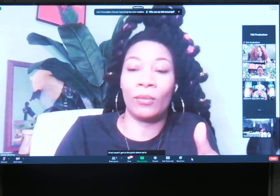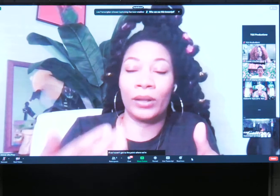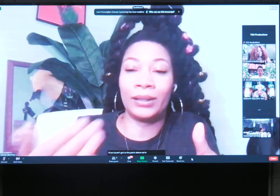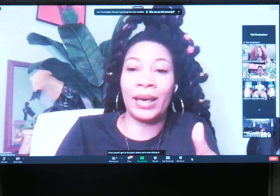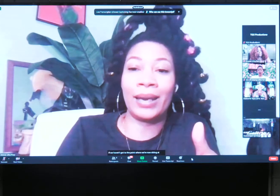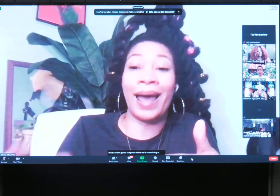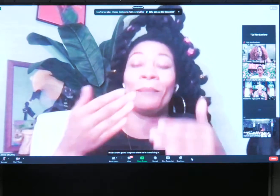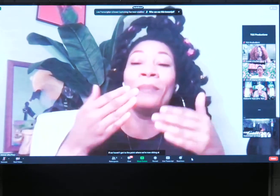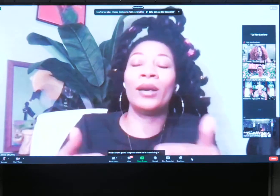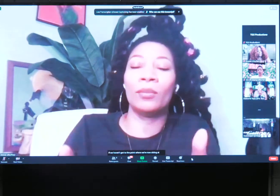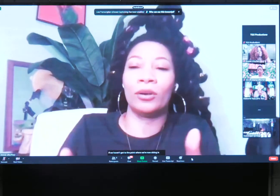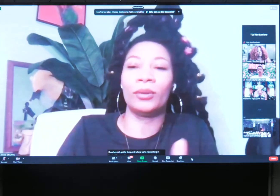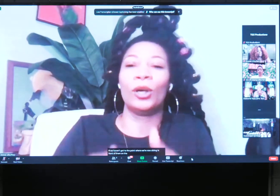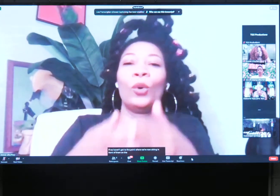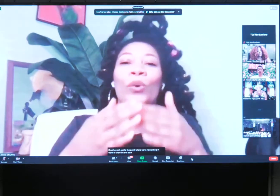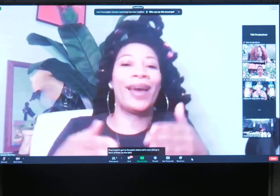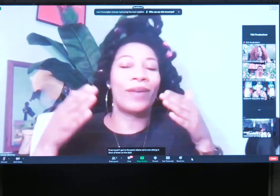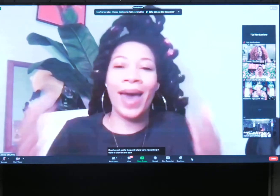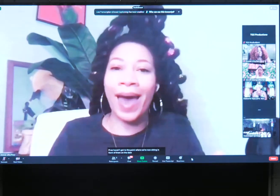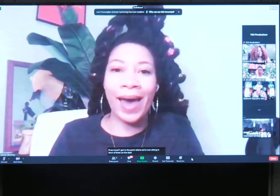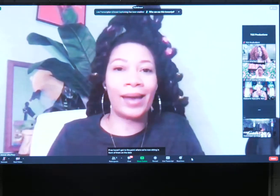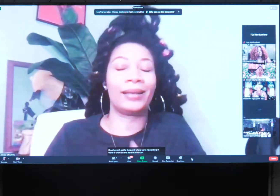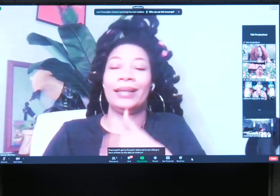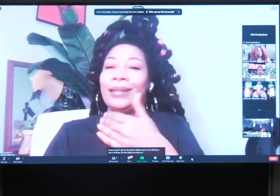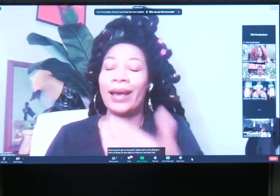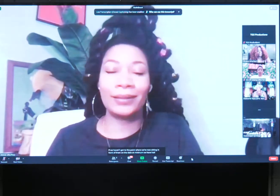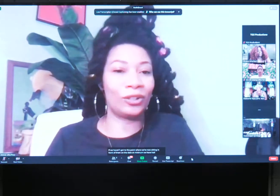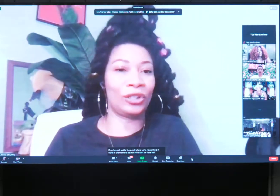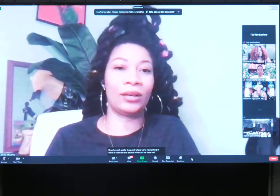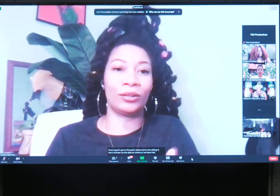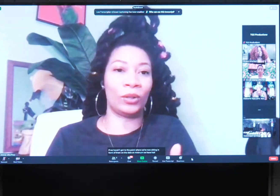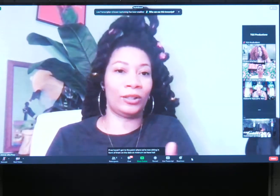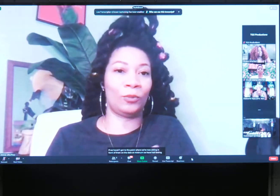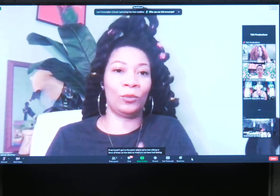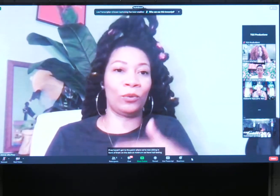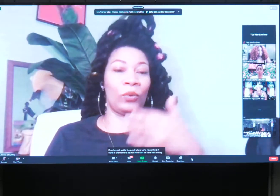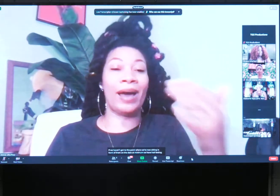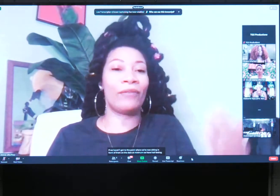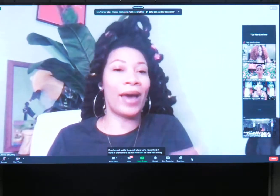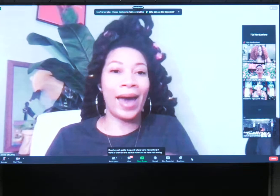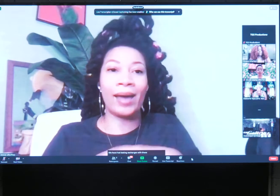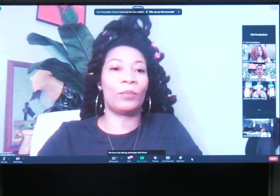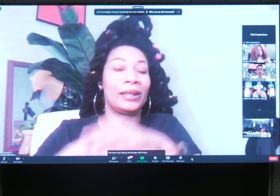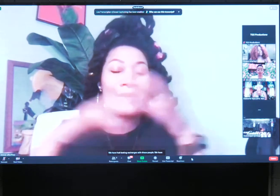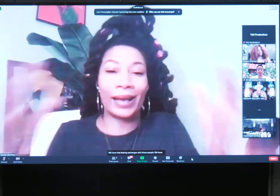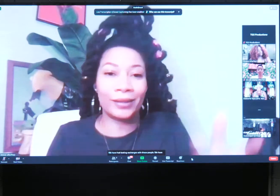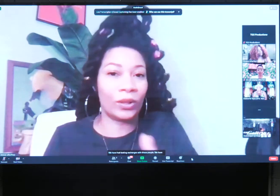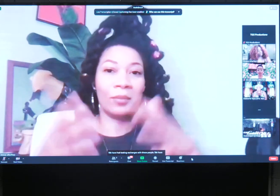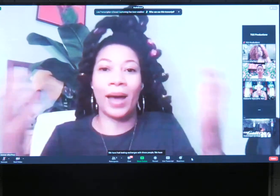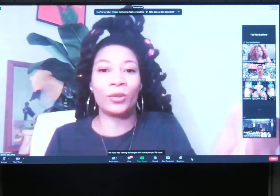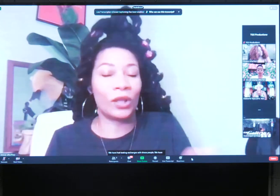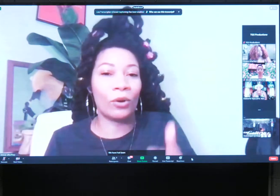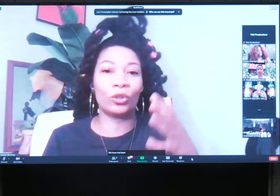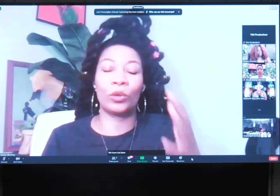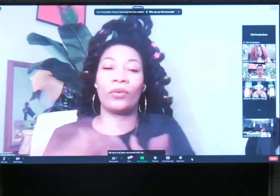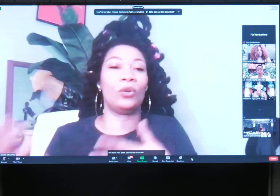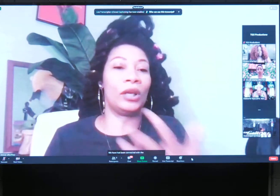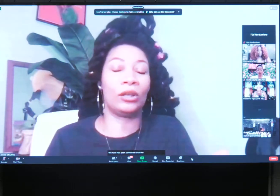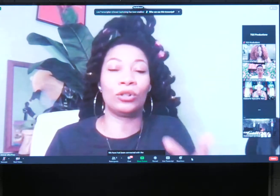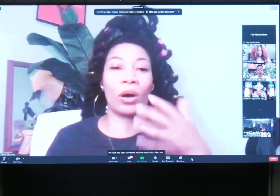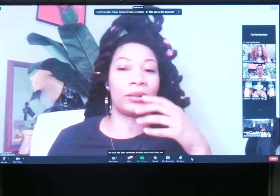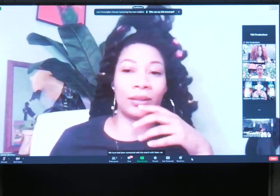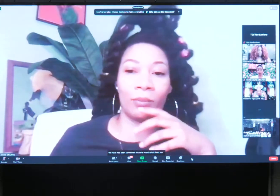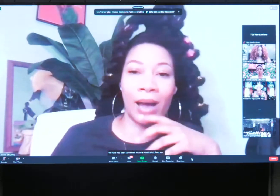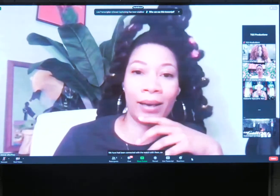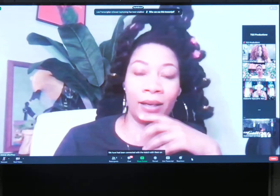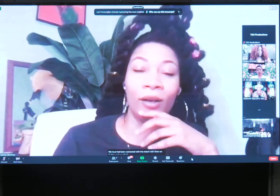in front of them on the date, at minimum, we have had text exchanges with these people. We have been connected with them, matched with them on Twitter, and you think